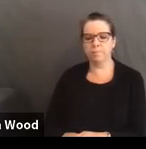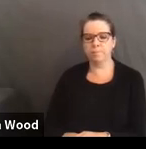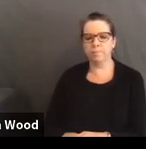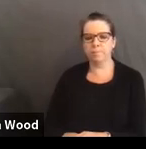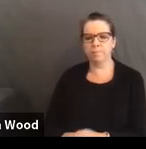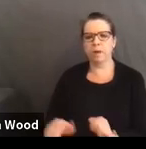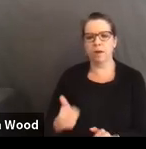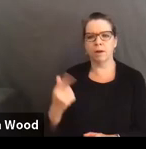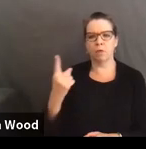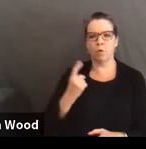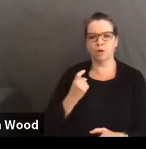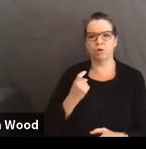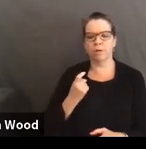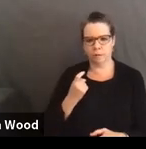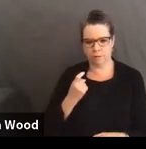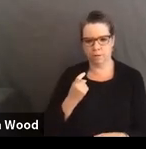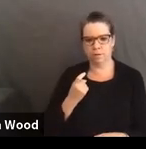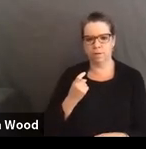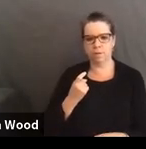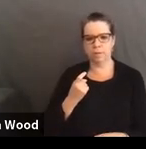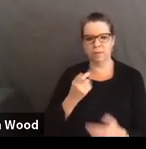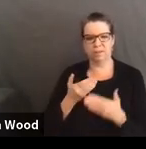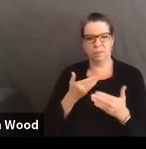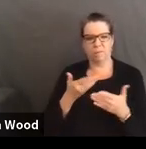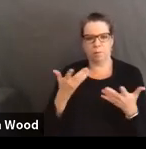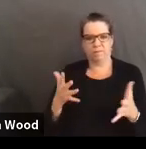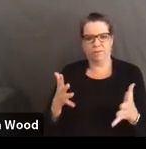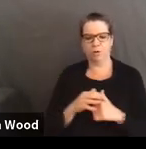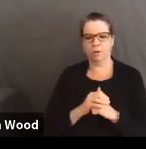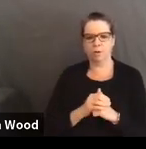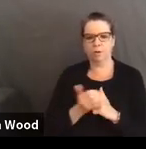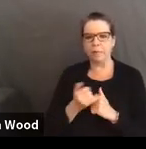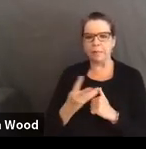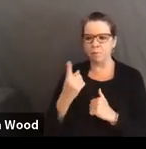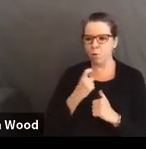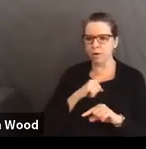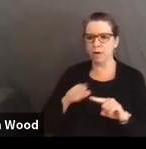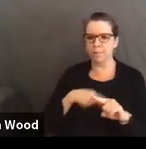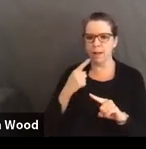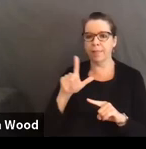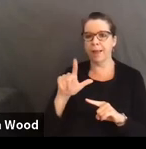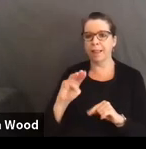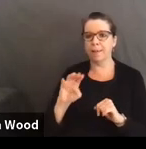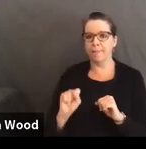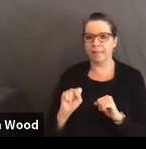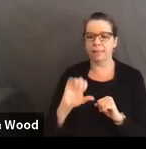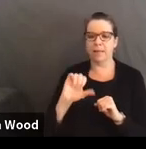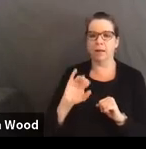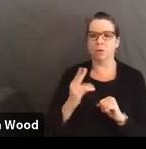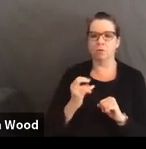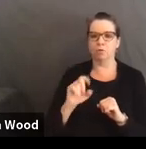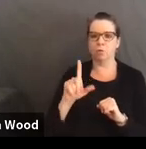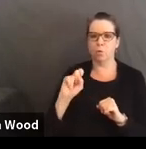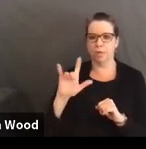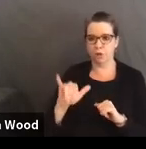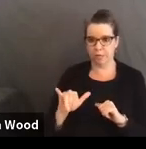Another question that as we wrap up here, another question that we've gotten a couple times just about the LMS, about Schoology. One question